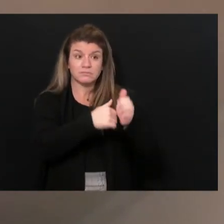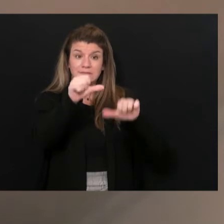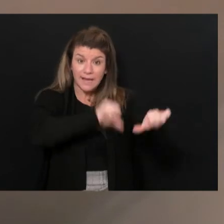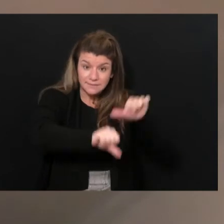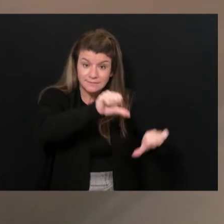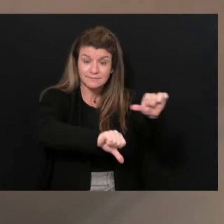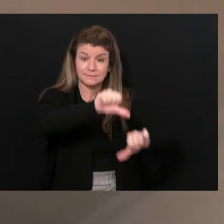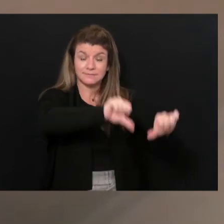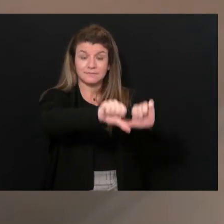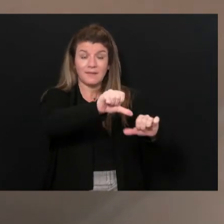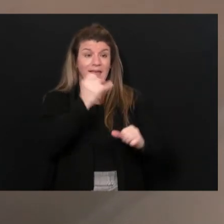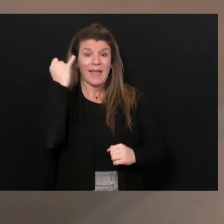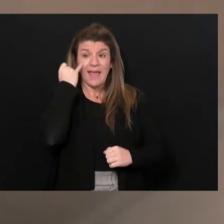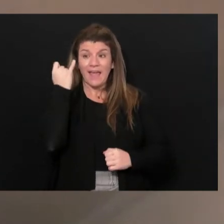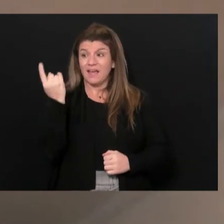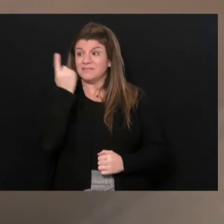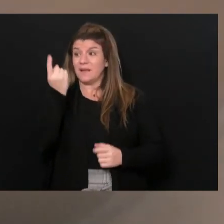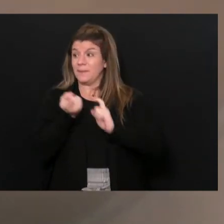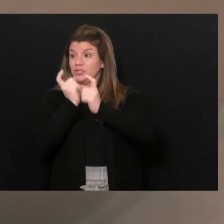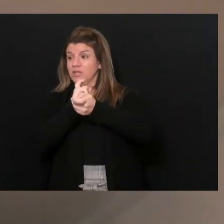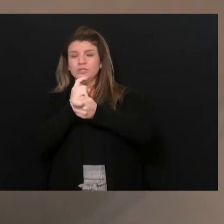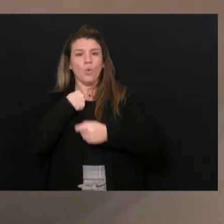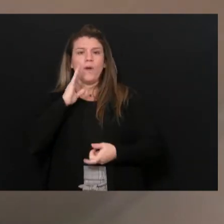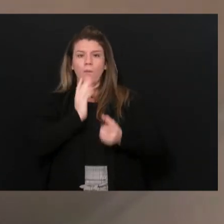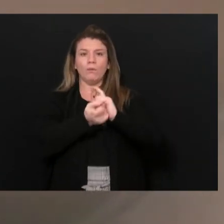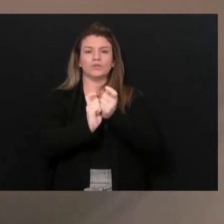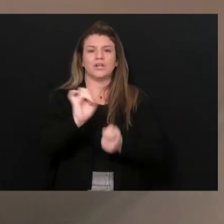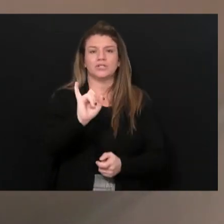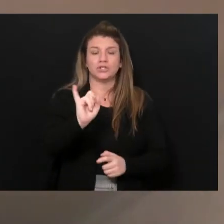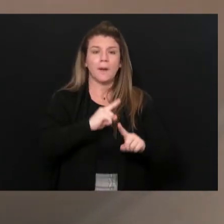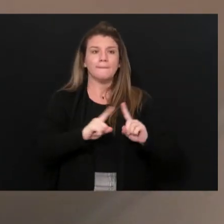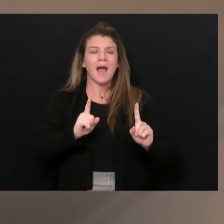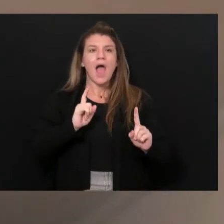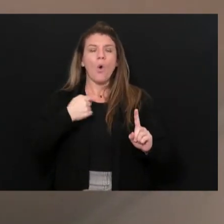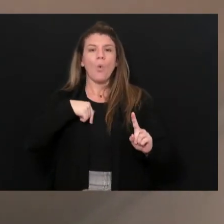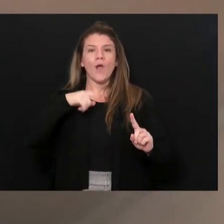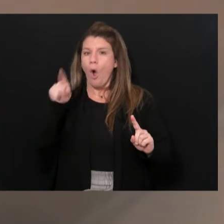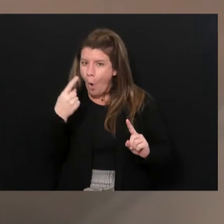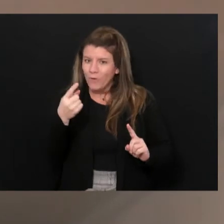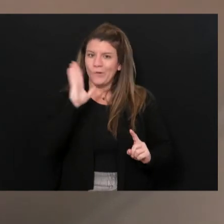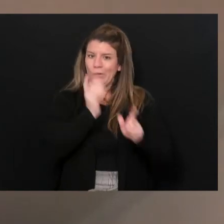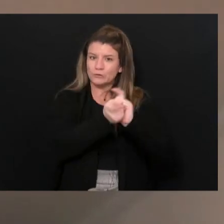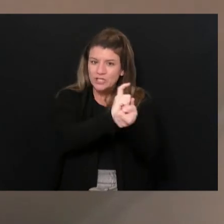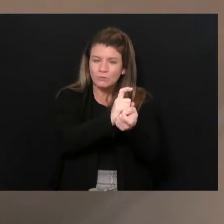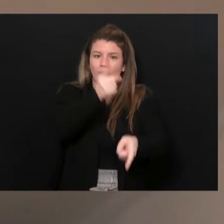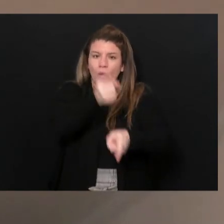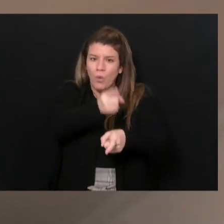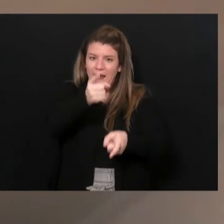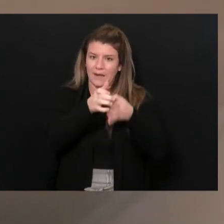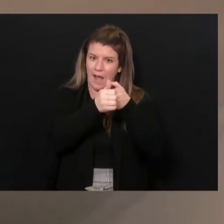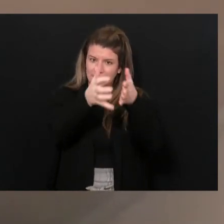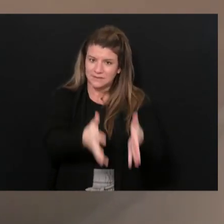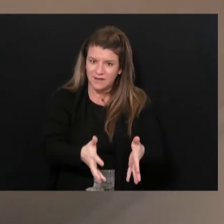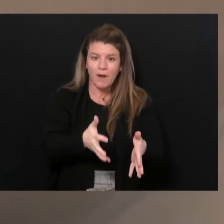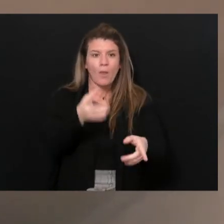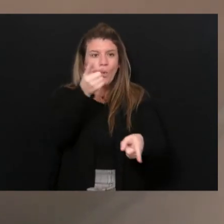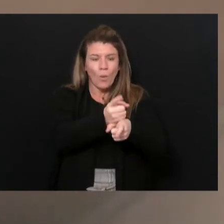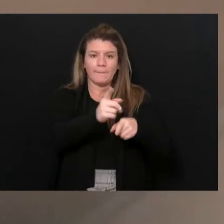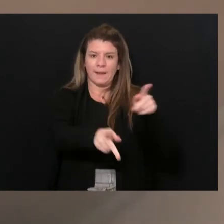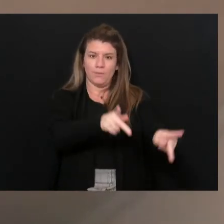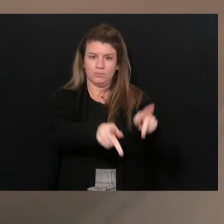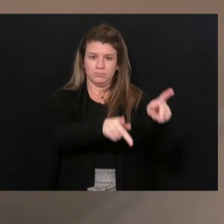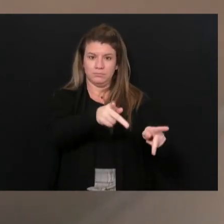change, we certainly will adapt, but we want to do that with the appropriate guidance from the appropriate authorities, the